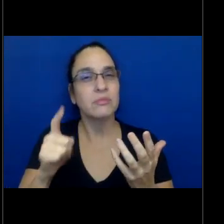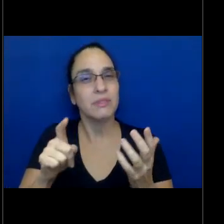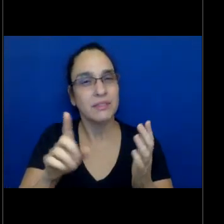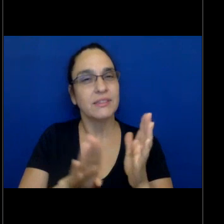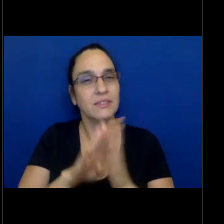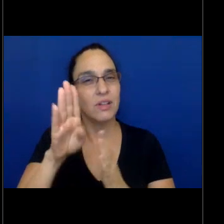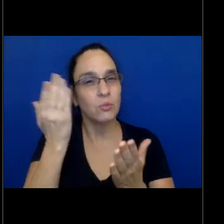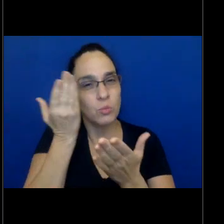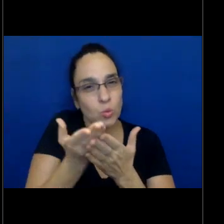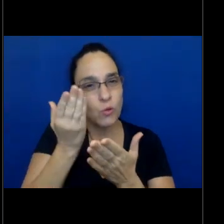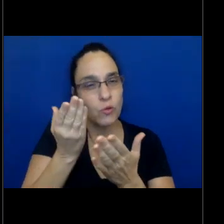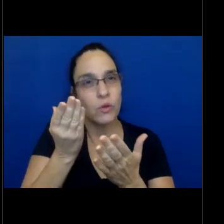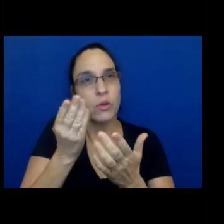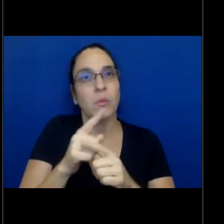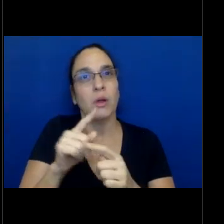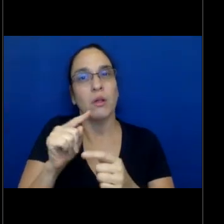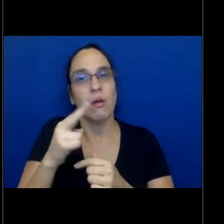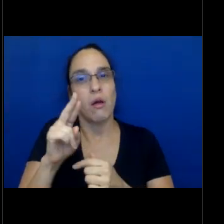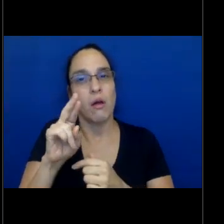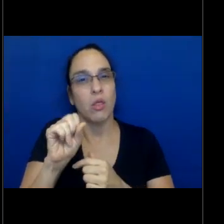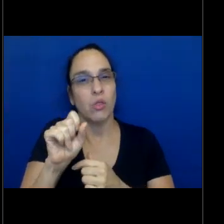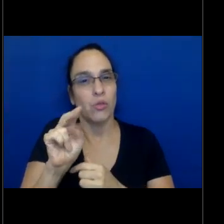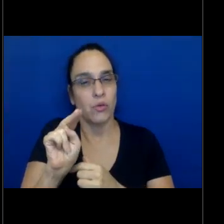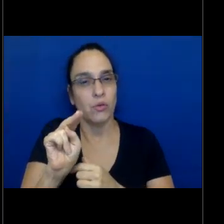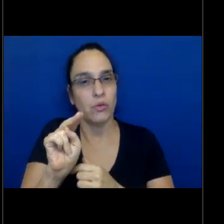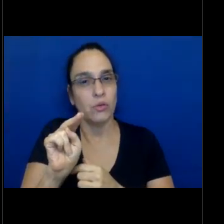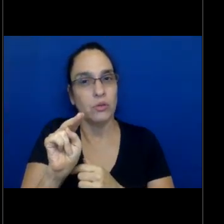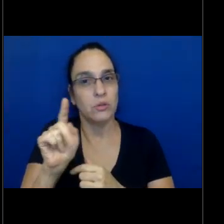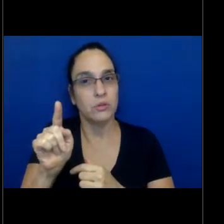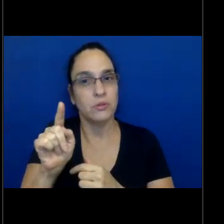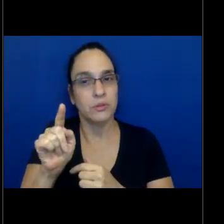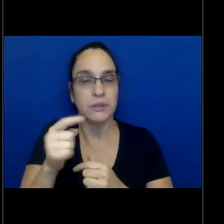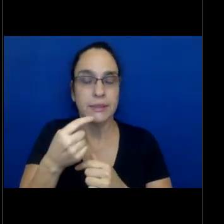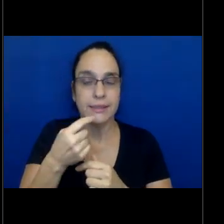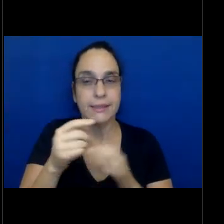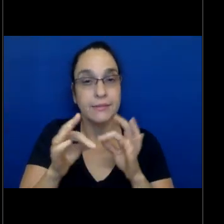he was saying the more maybe a more elevated goal is to